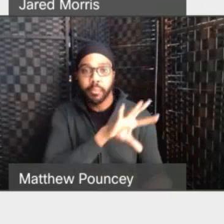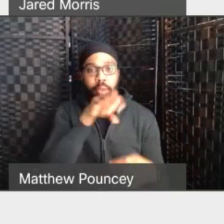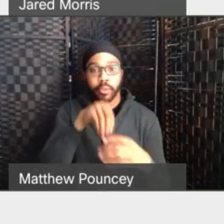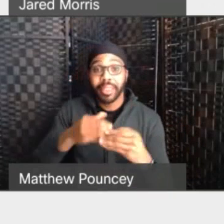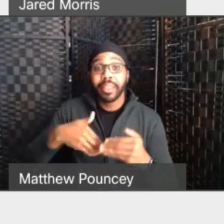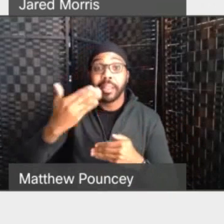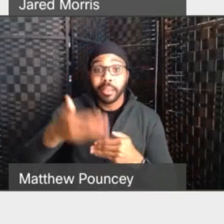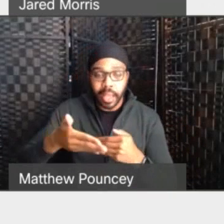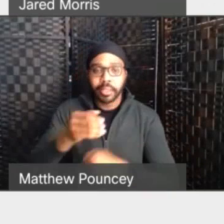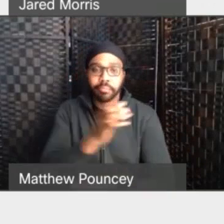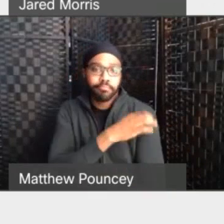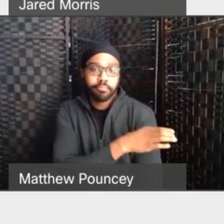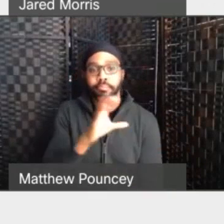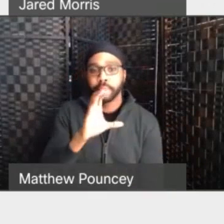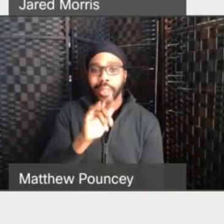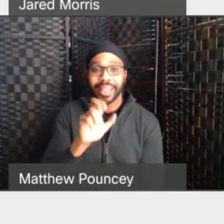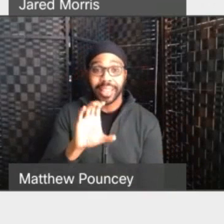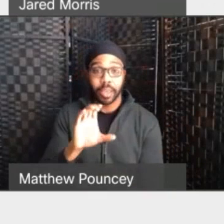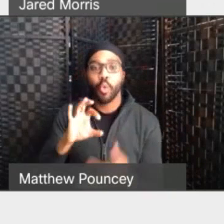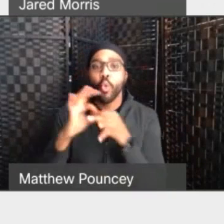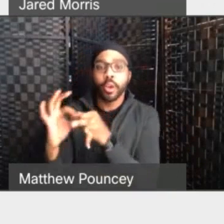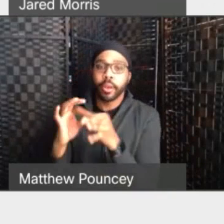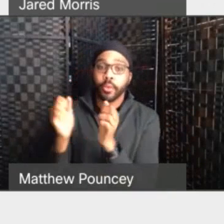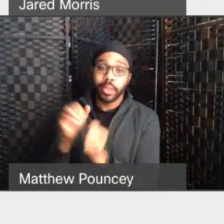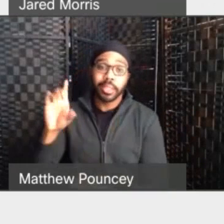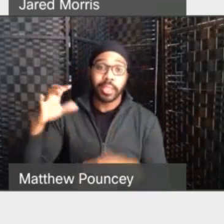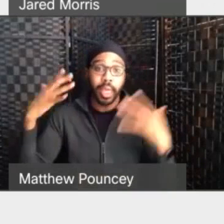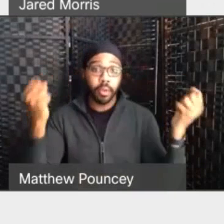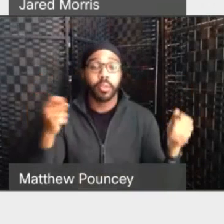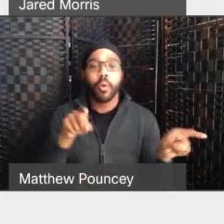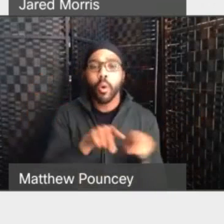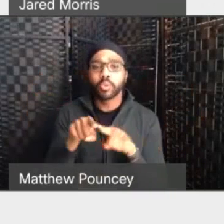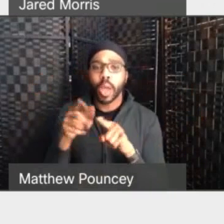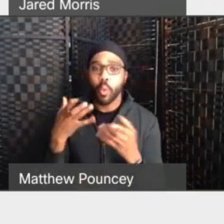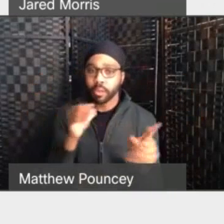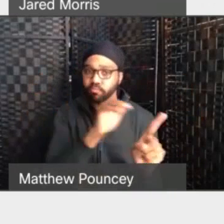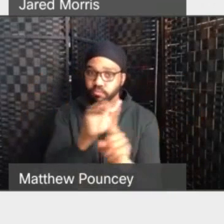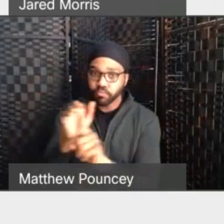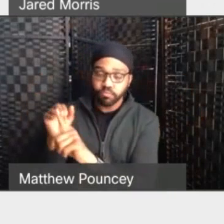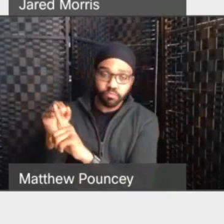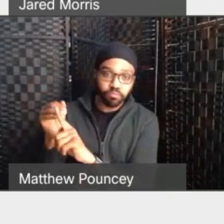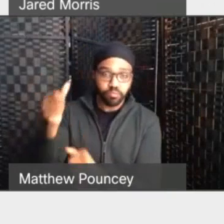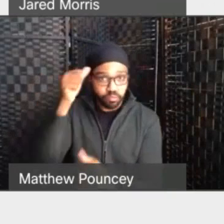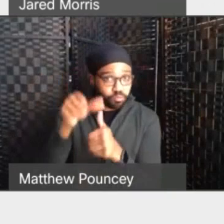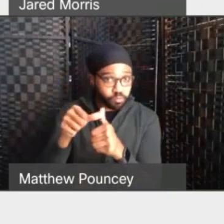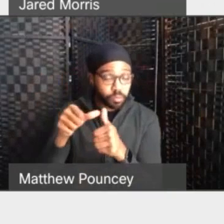the next clinic that's being coordinated with DC Health. I also just want to remind people,